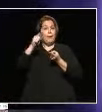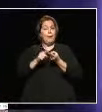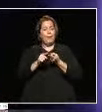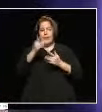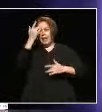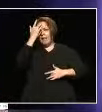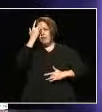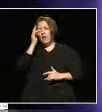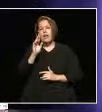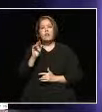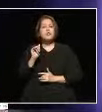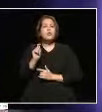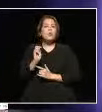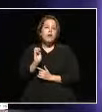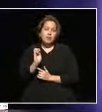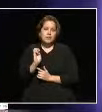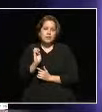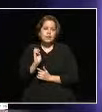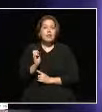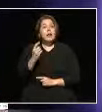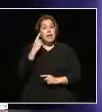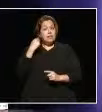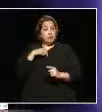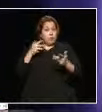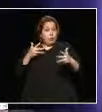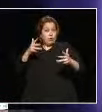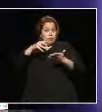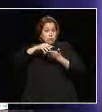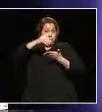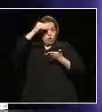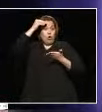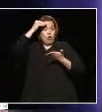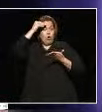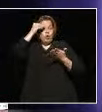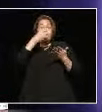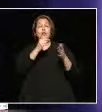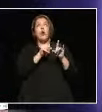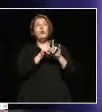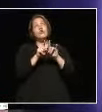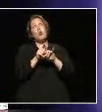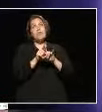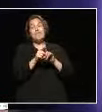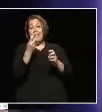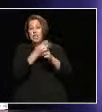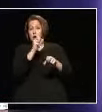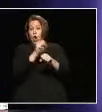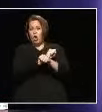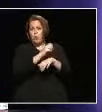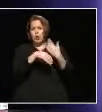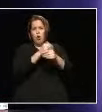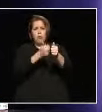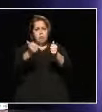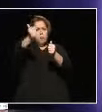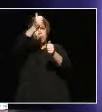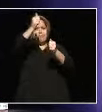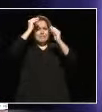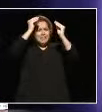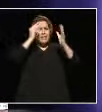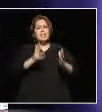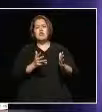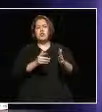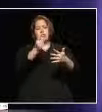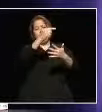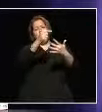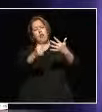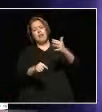infection rate. And I think what we've learned and the hard work all the superintendents and teachers and everybody else